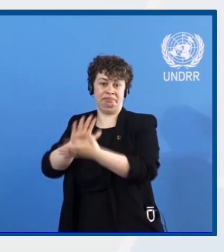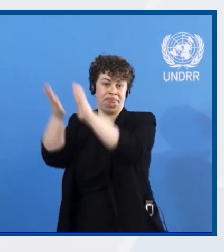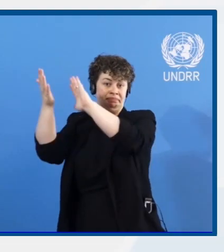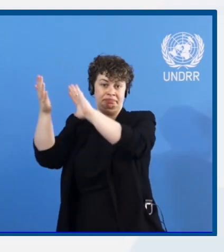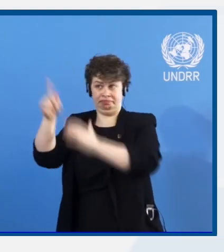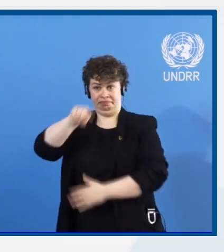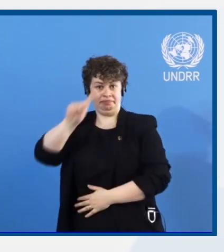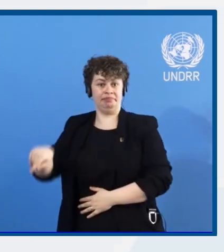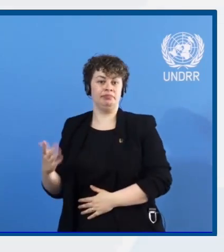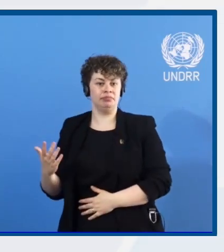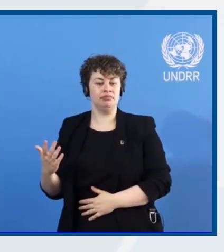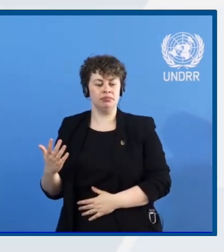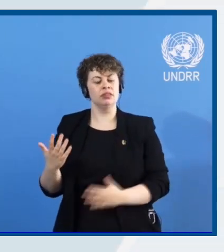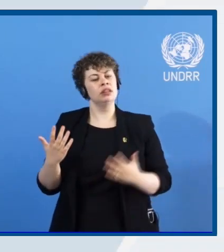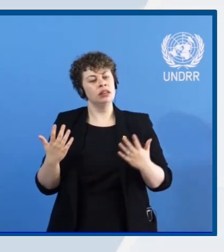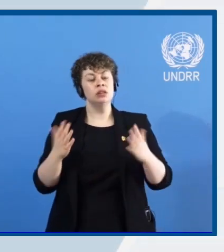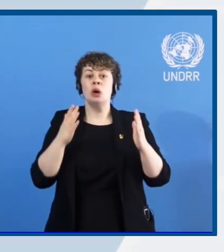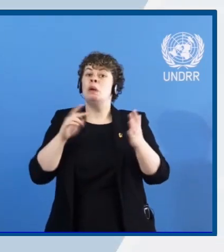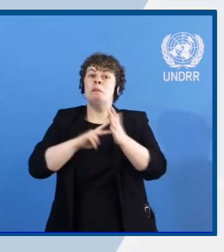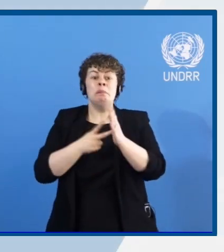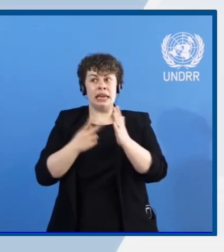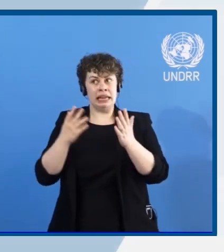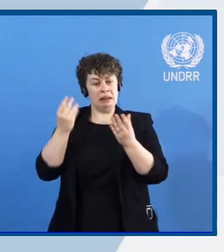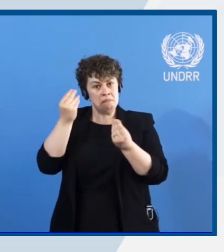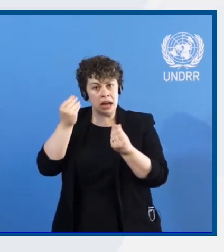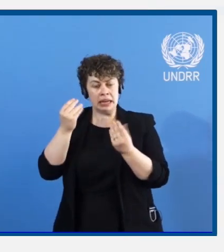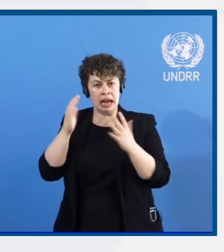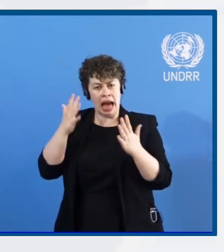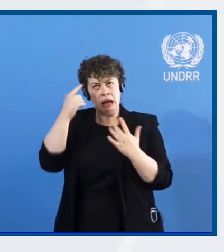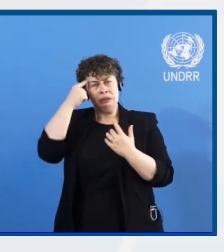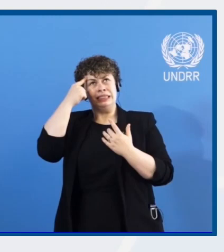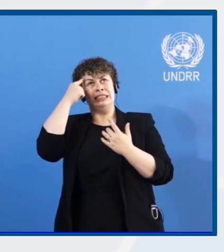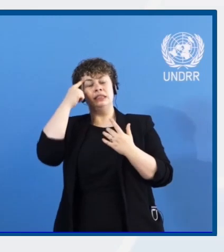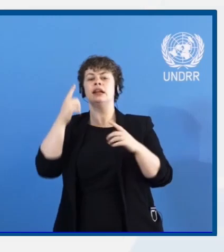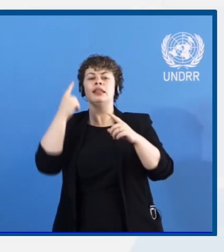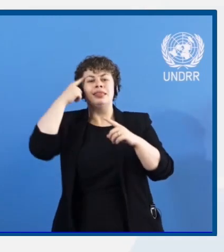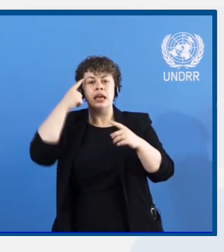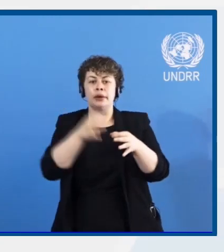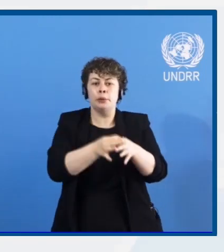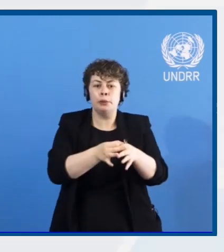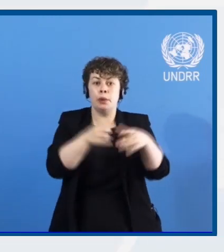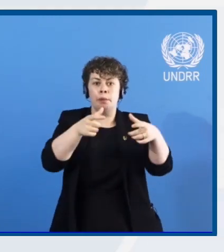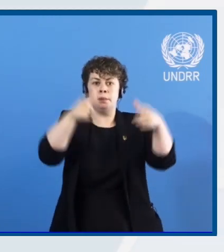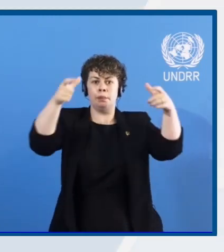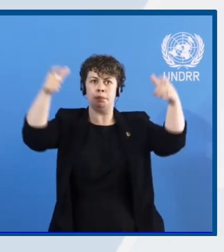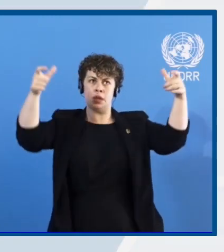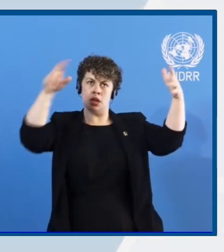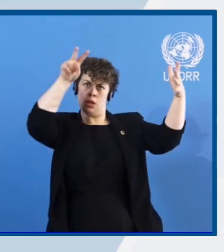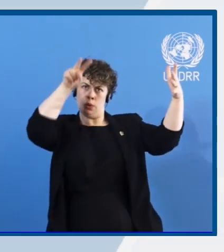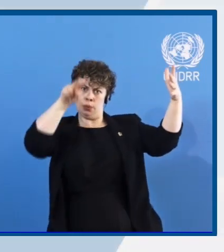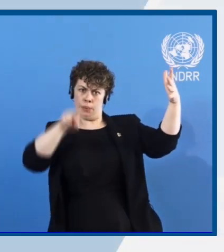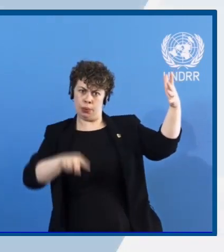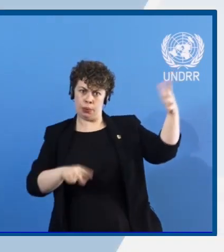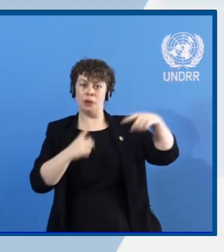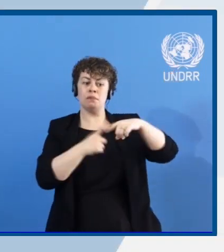barriers that were listed on the prioritization of these barriers by the pool just now,